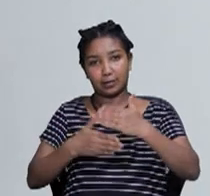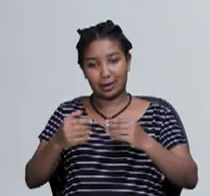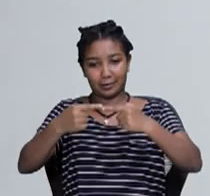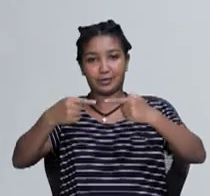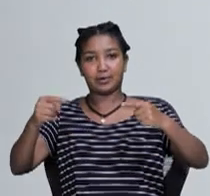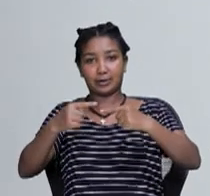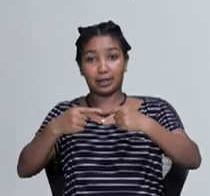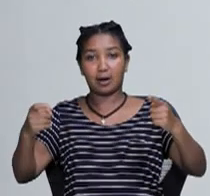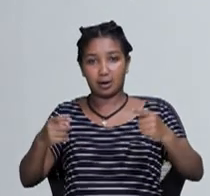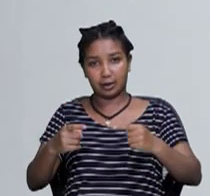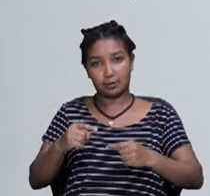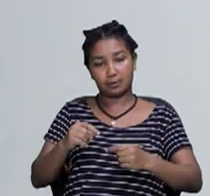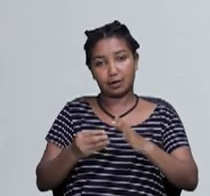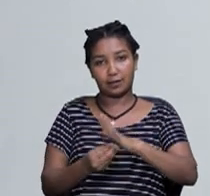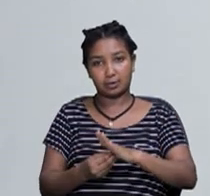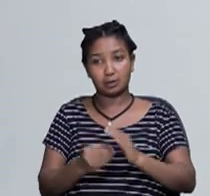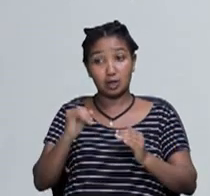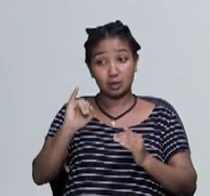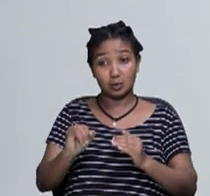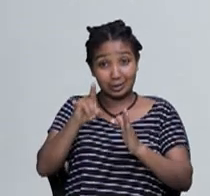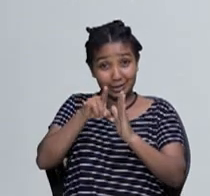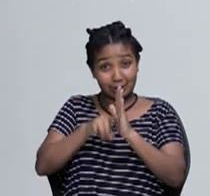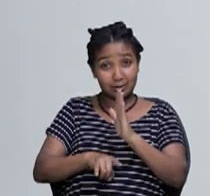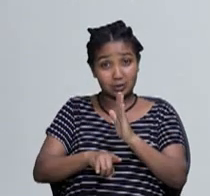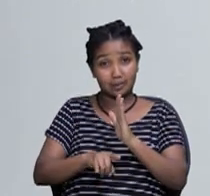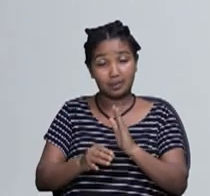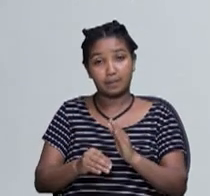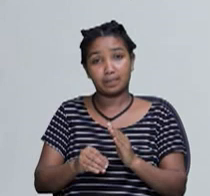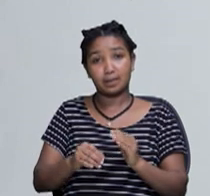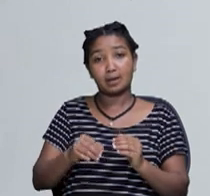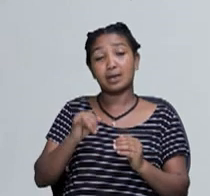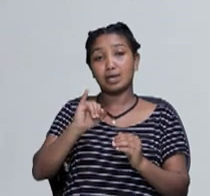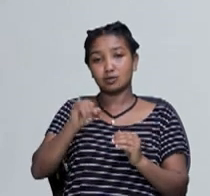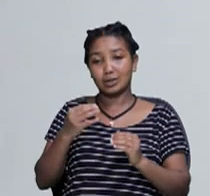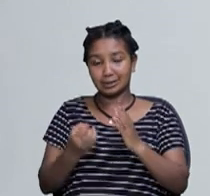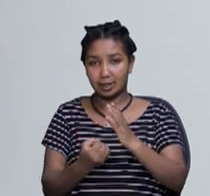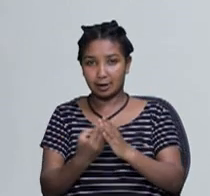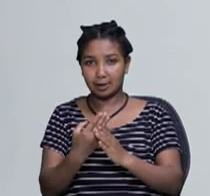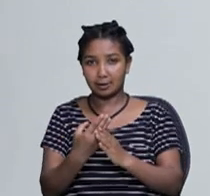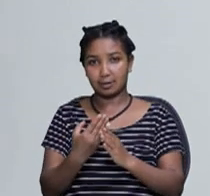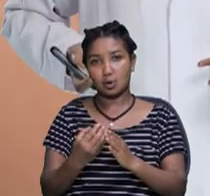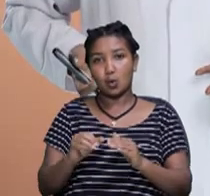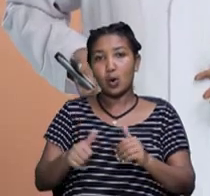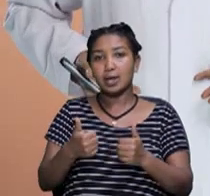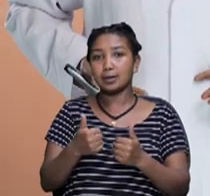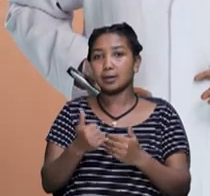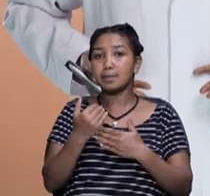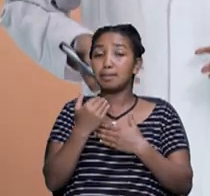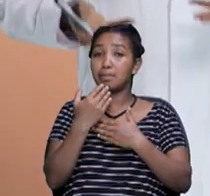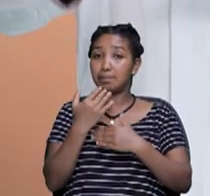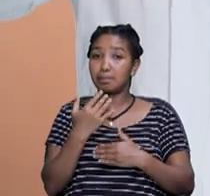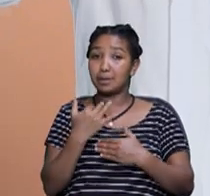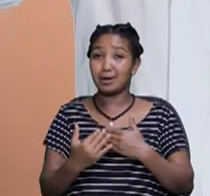effect. Insulin decrease blood glucose level. Insulin secretes when blood glucose